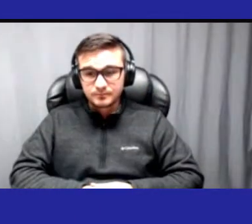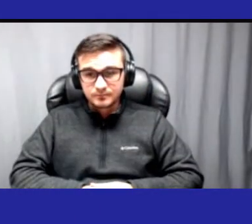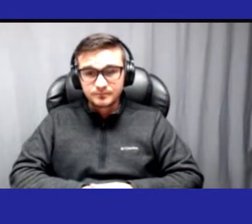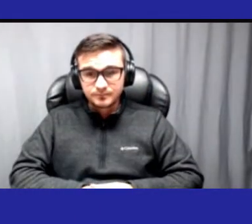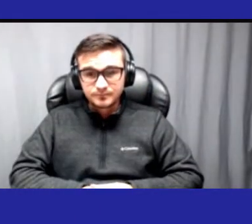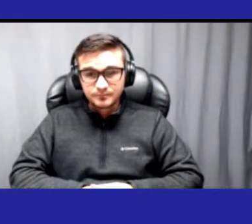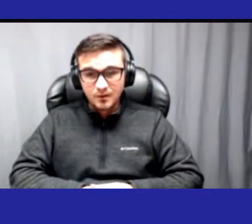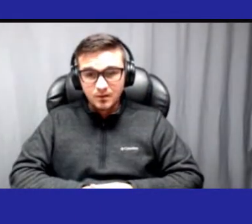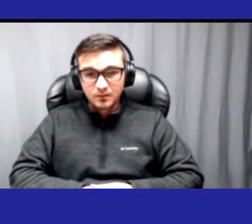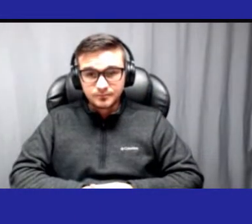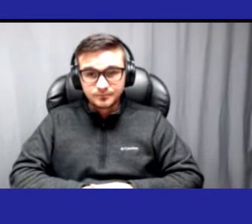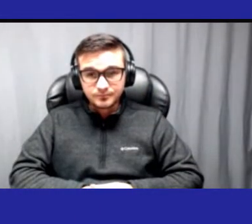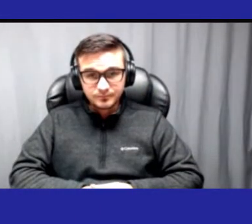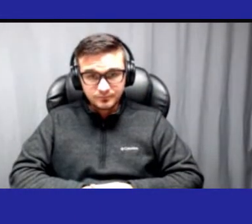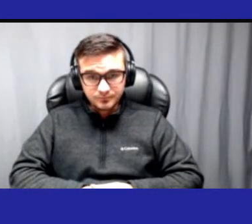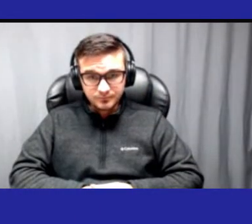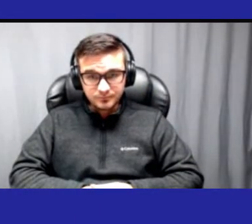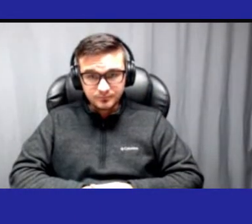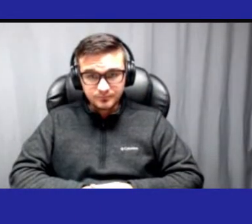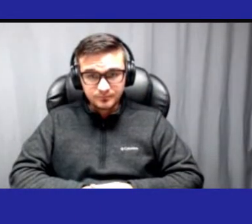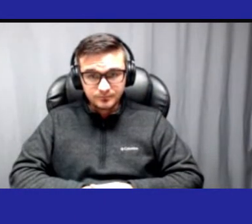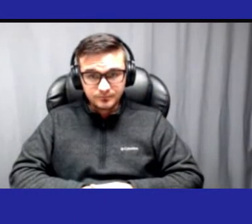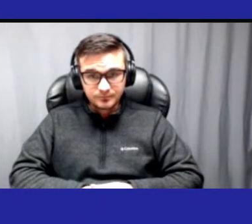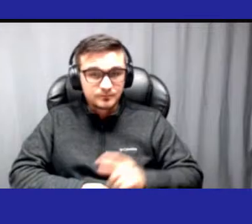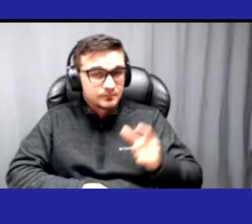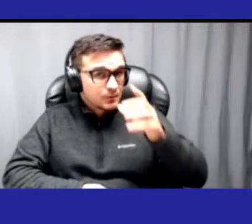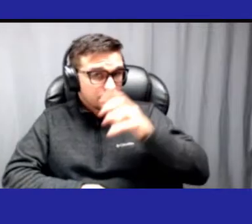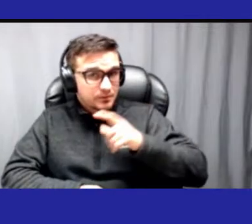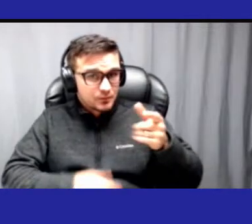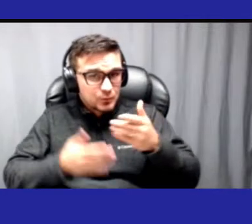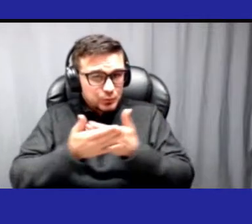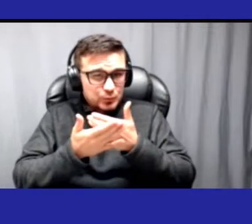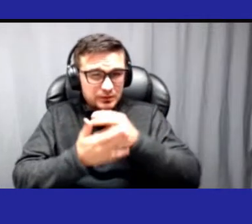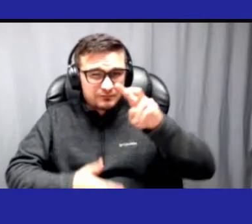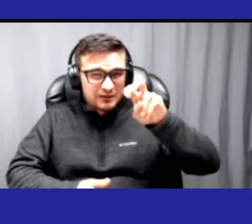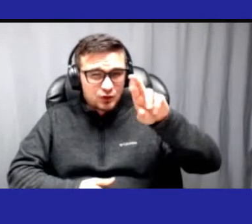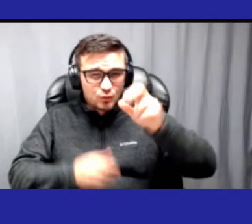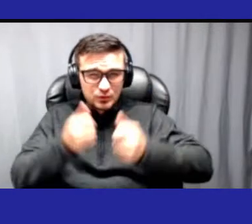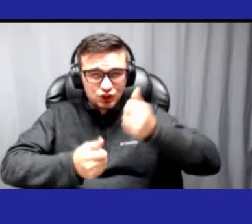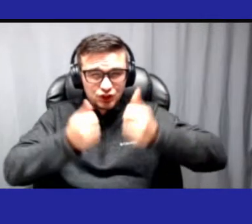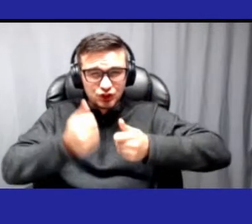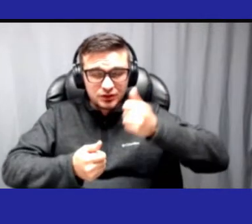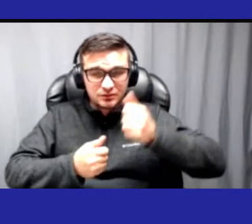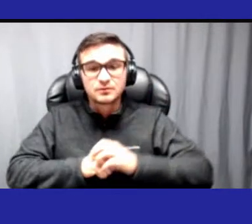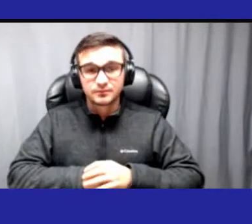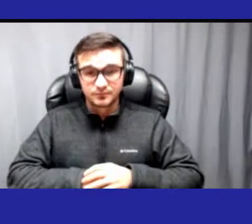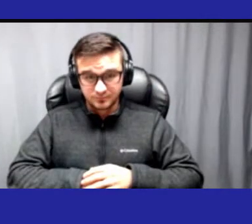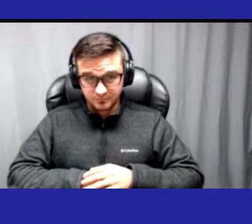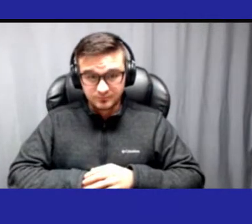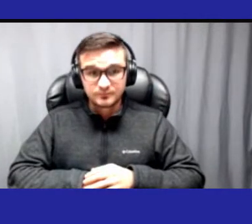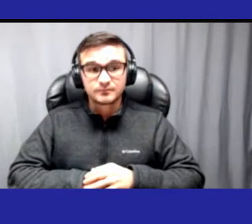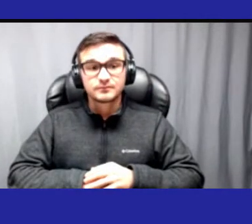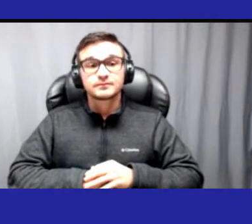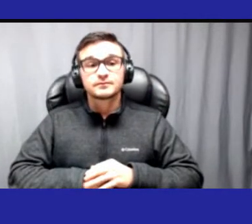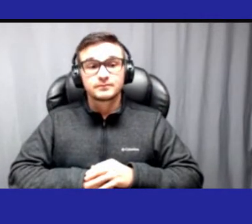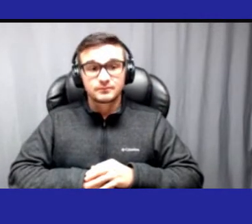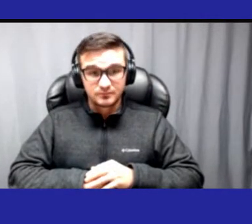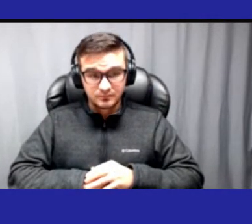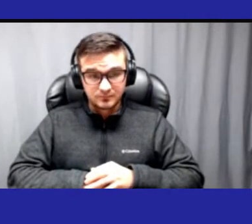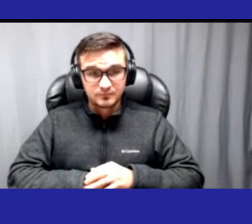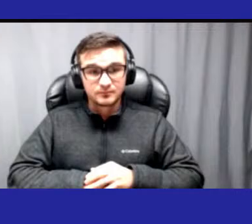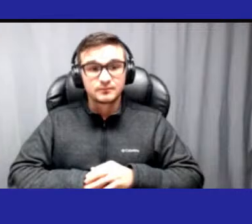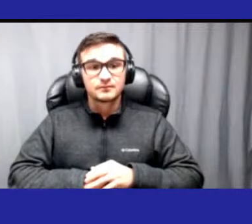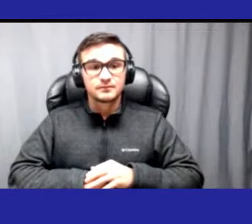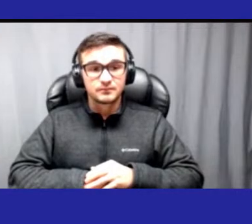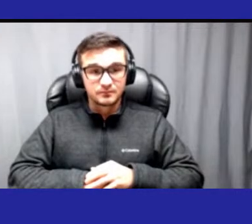clarify which is a new vendor? I was trying to identify. Sure. So the new vendor on that list is, it was AC